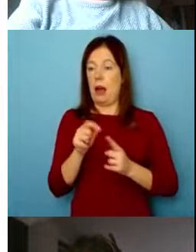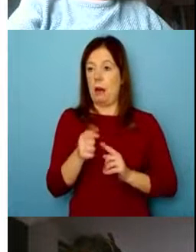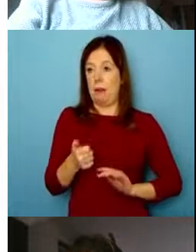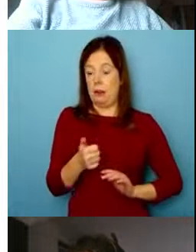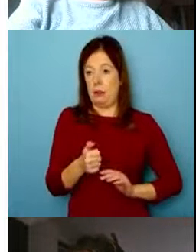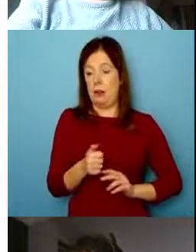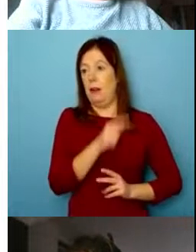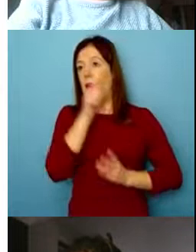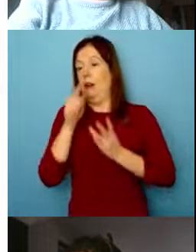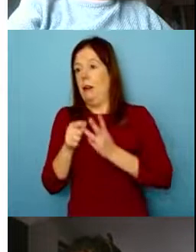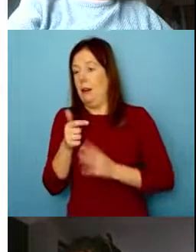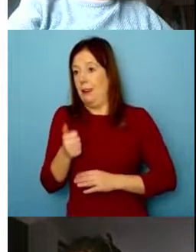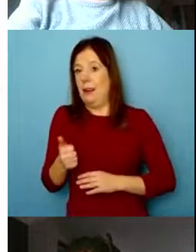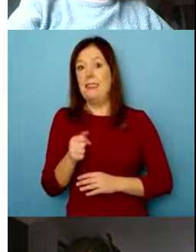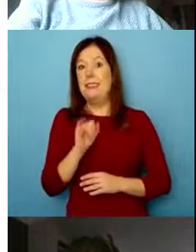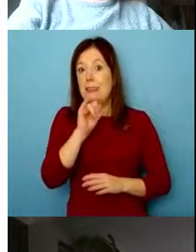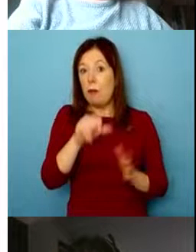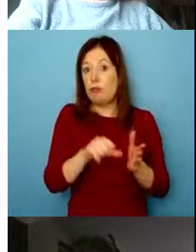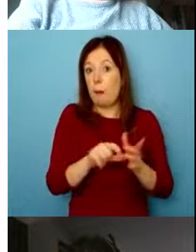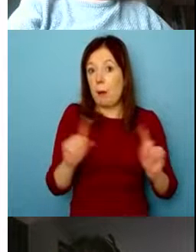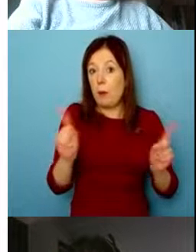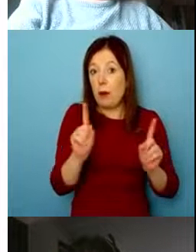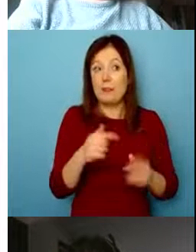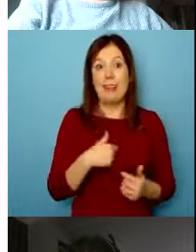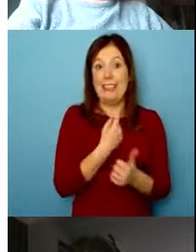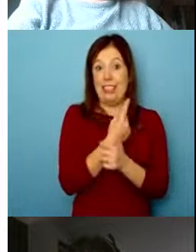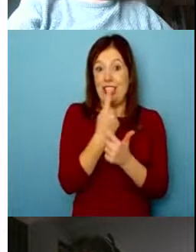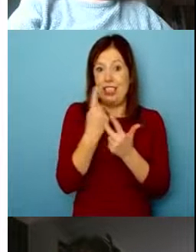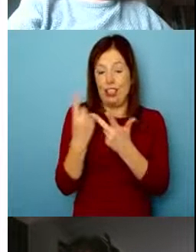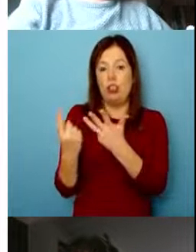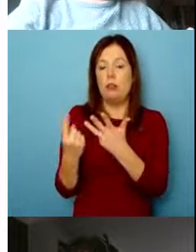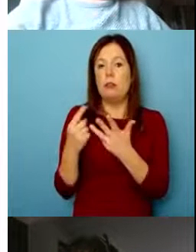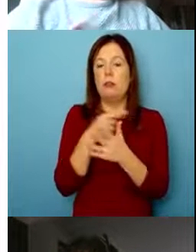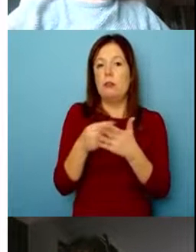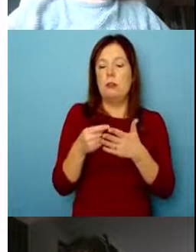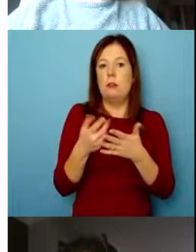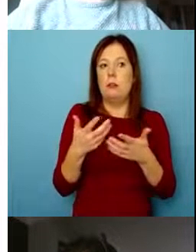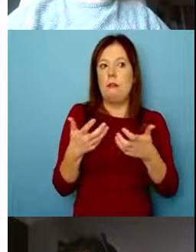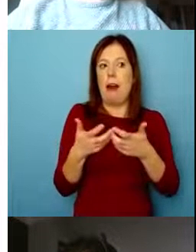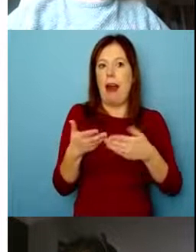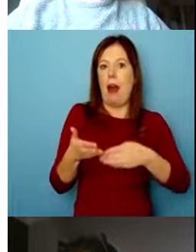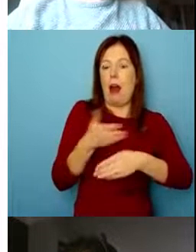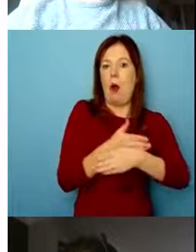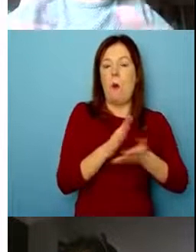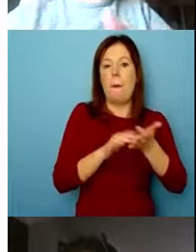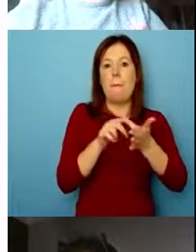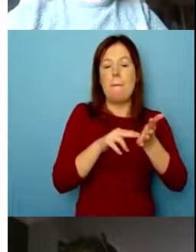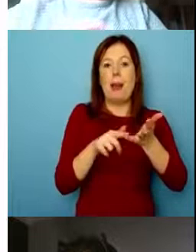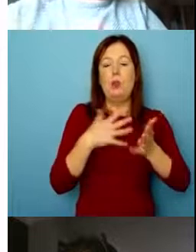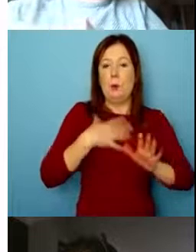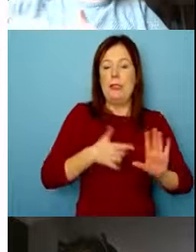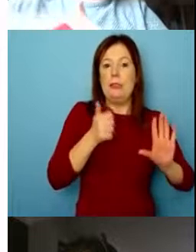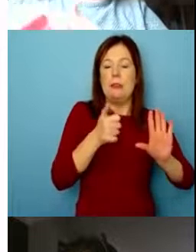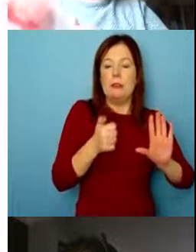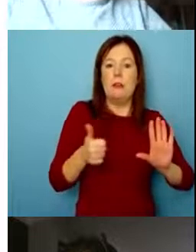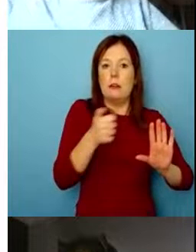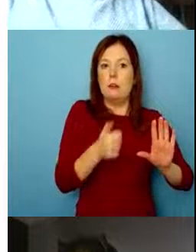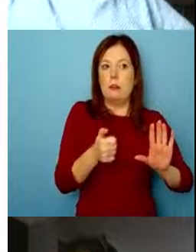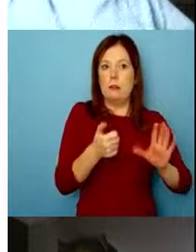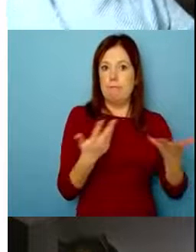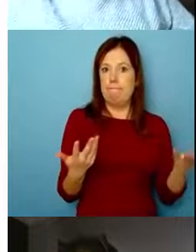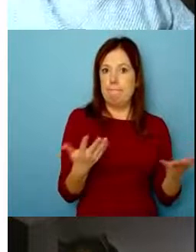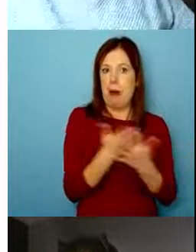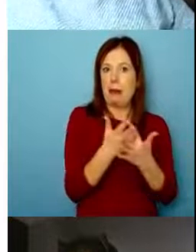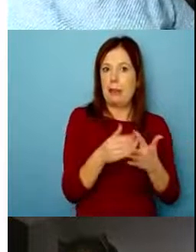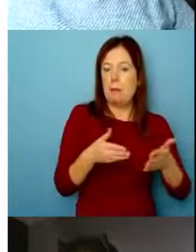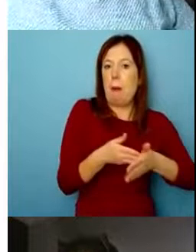no accessibility support until they've entered into the application and found the menu. So the accessibility framework is one thing